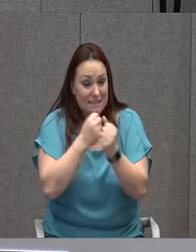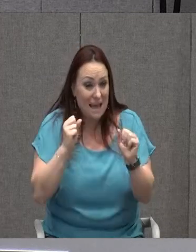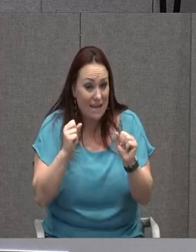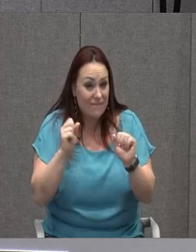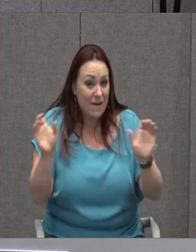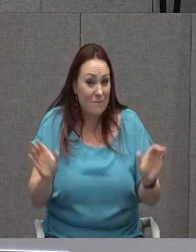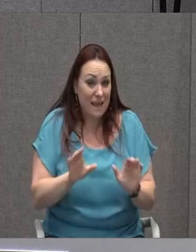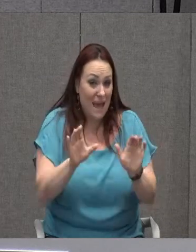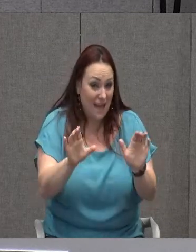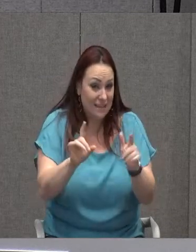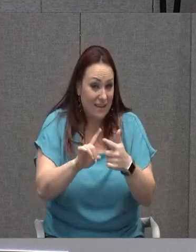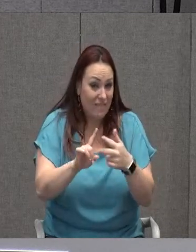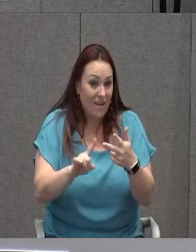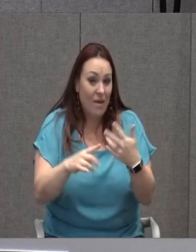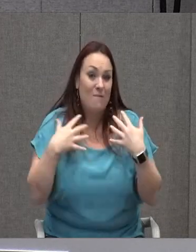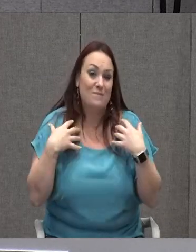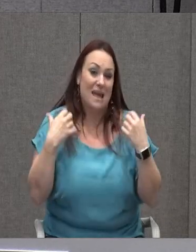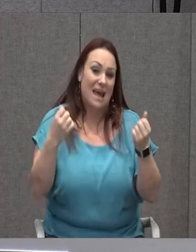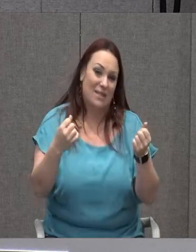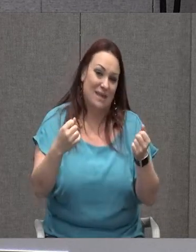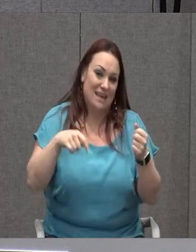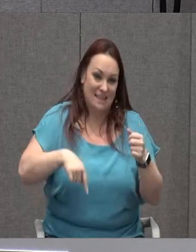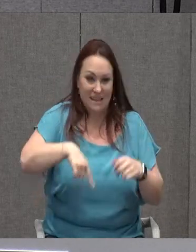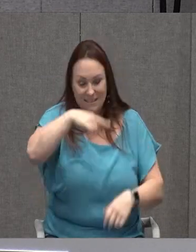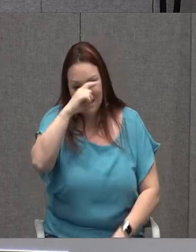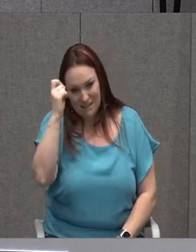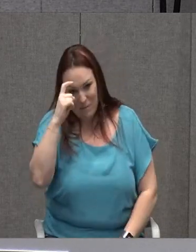be active, be healthy this summer.